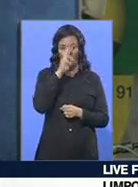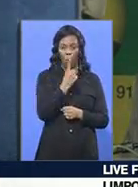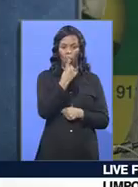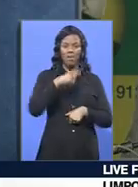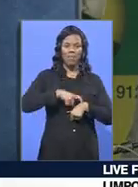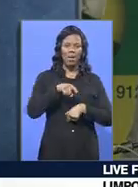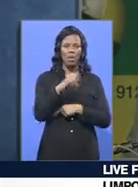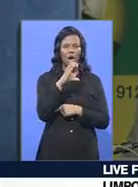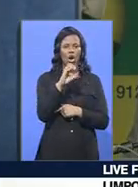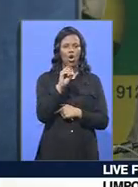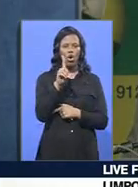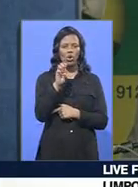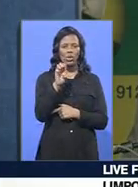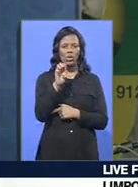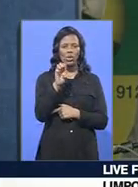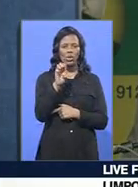Codesa negotiations,